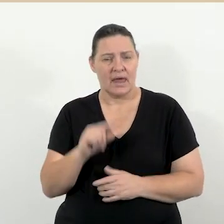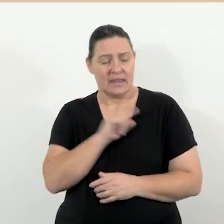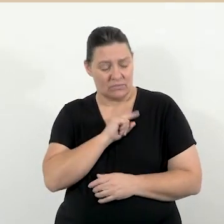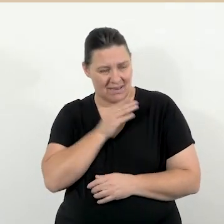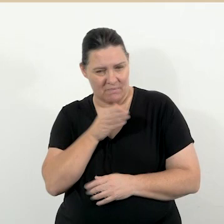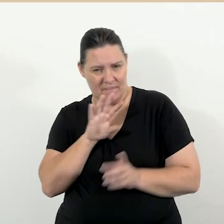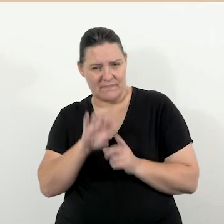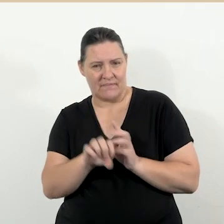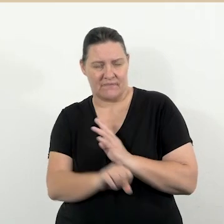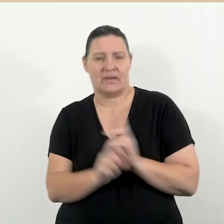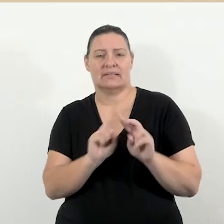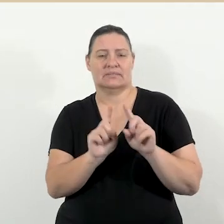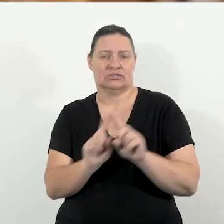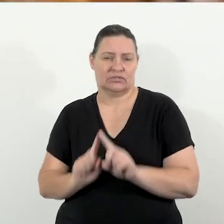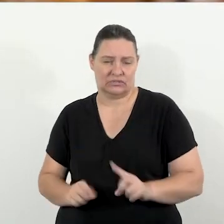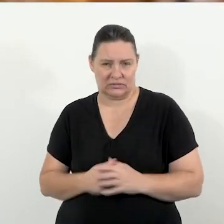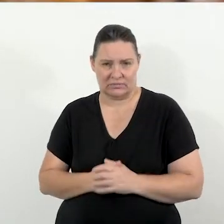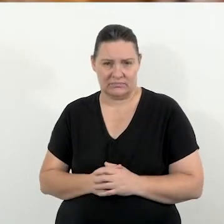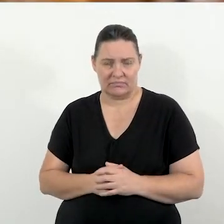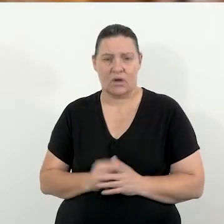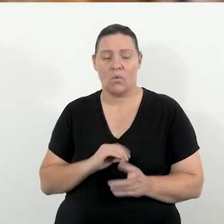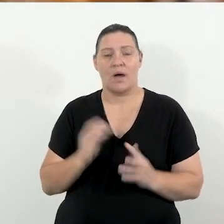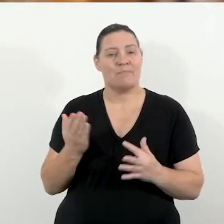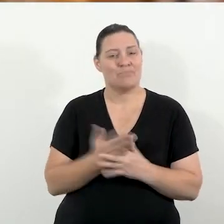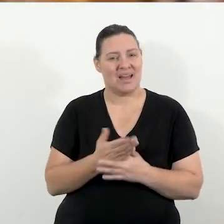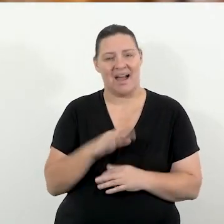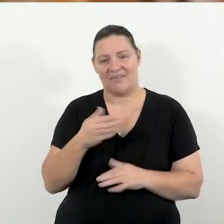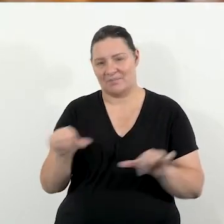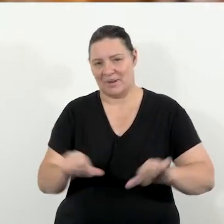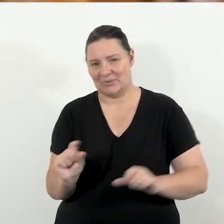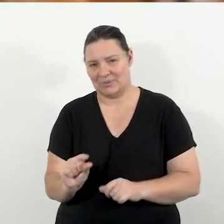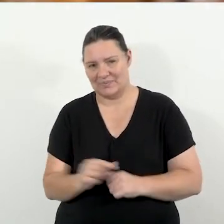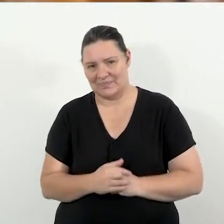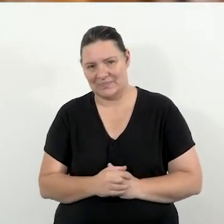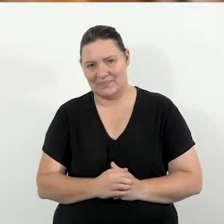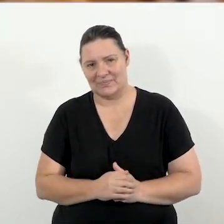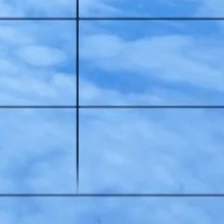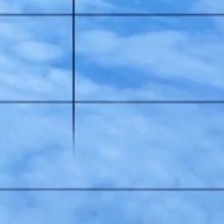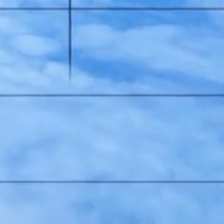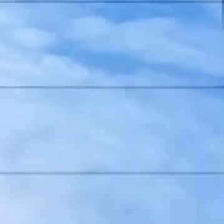that's where we find different species. Learners, we'll take an air break and we'll come back shortly.